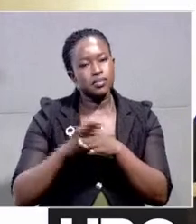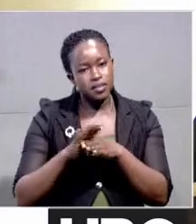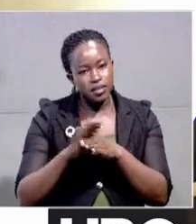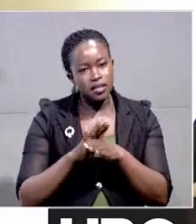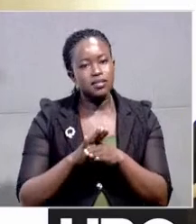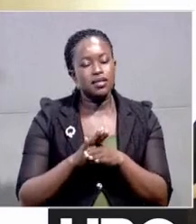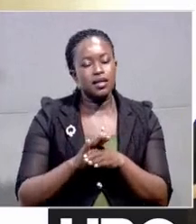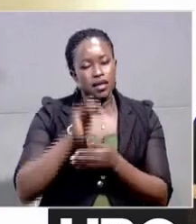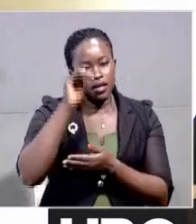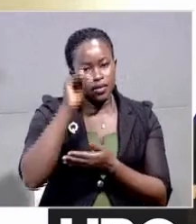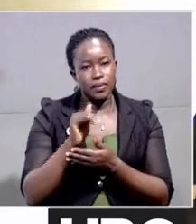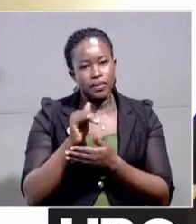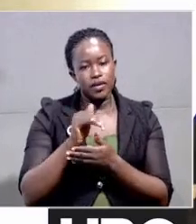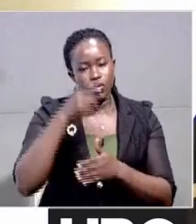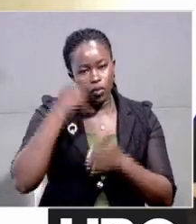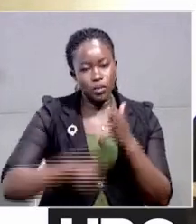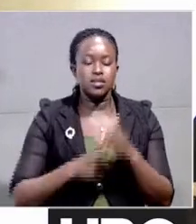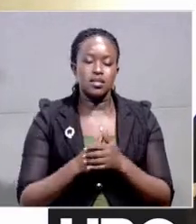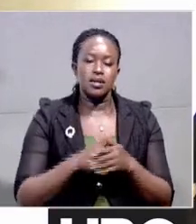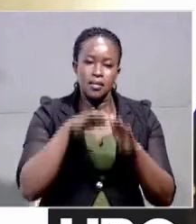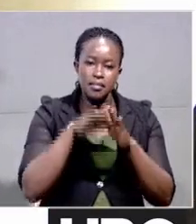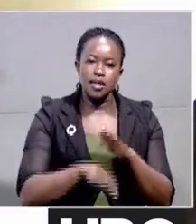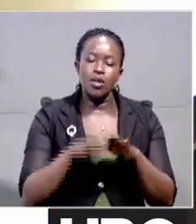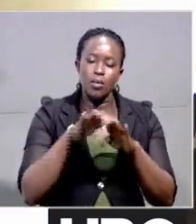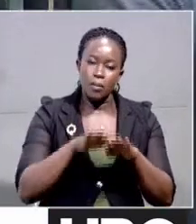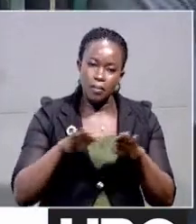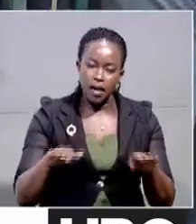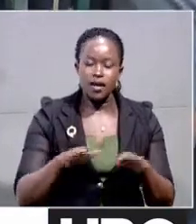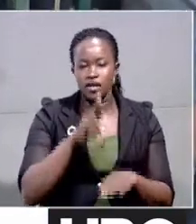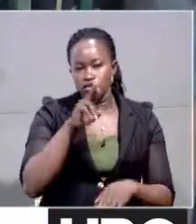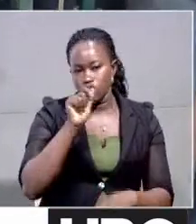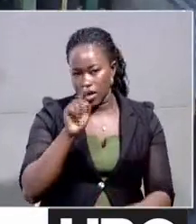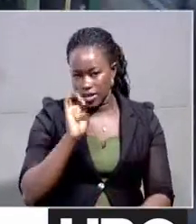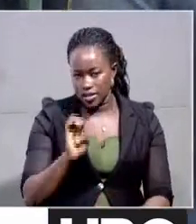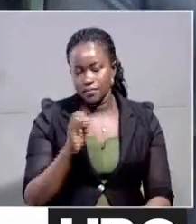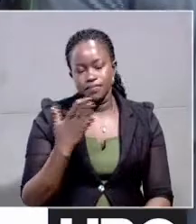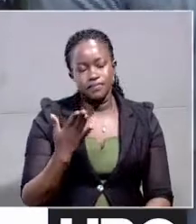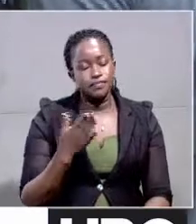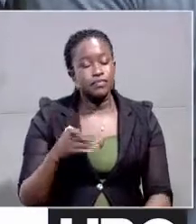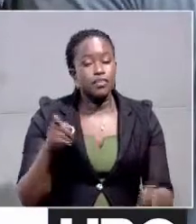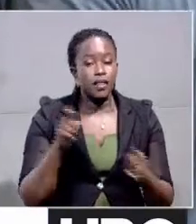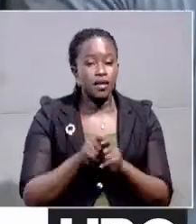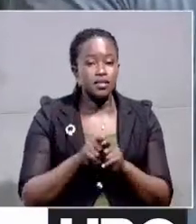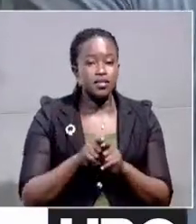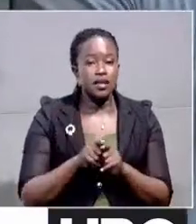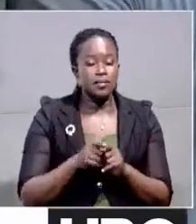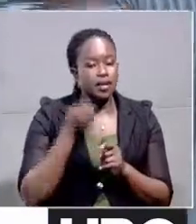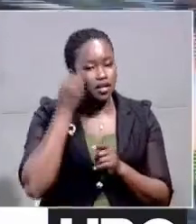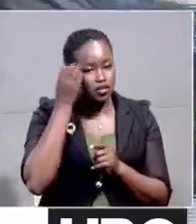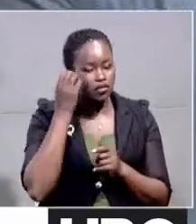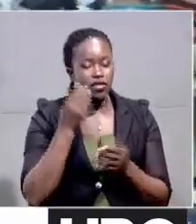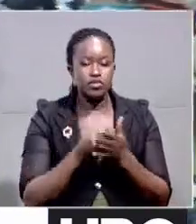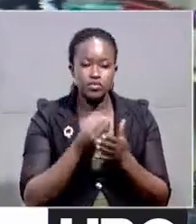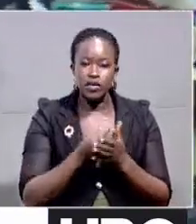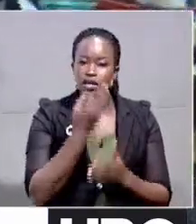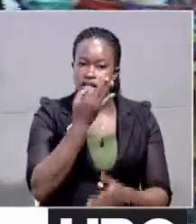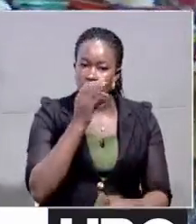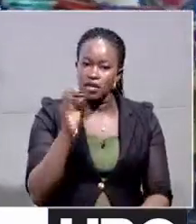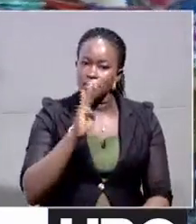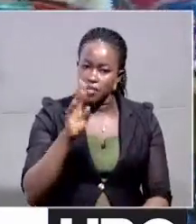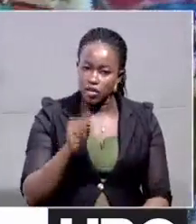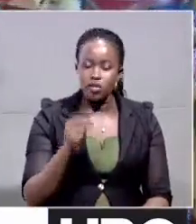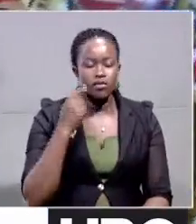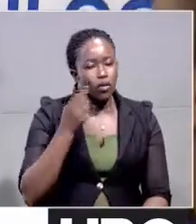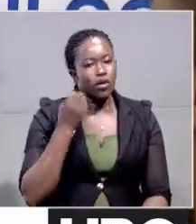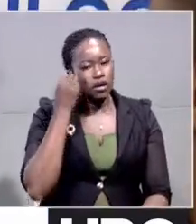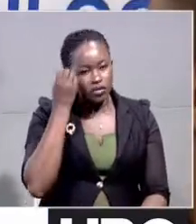reduced cost below what the market rate is. And so these are some. They have also put an innovation fund of 30 billion for innovation